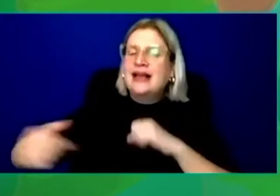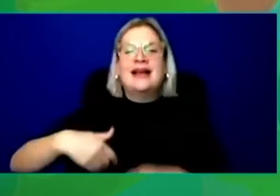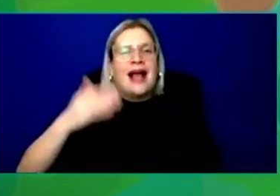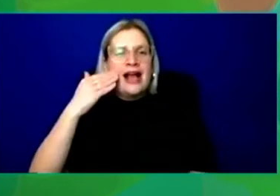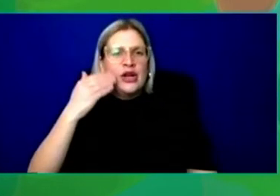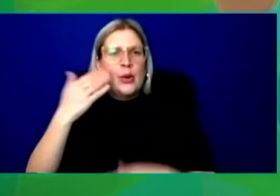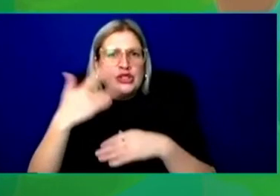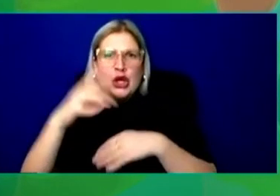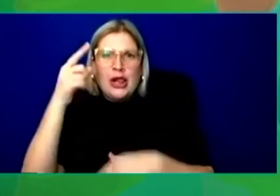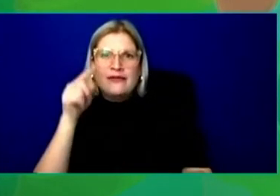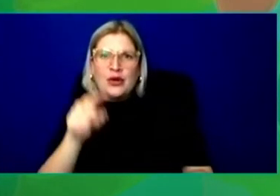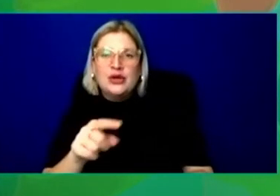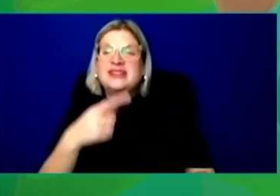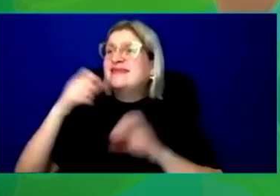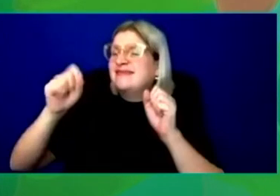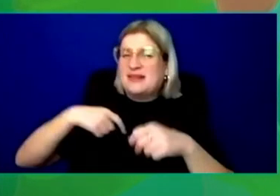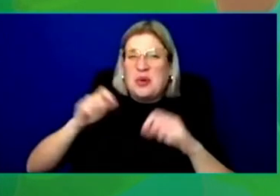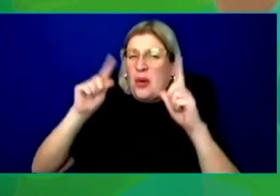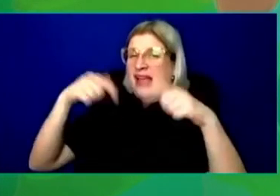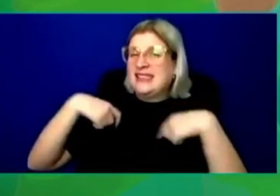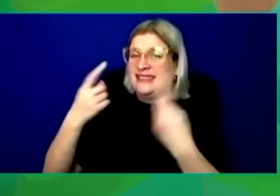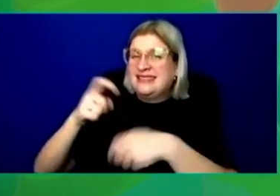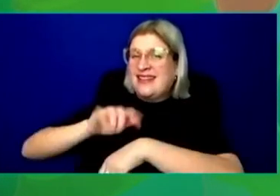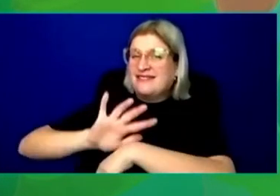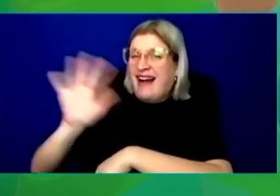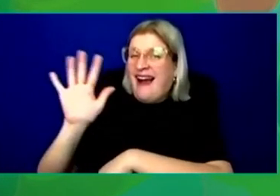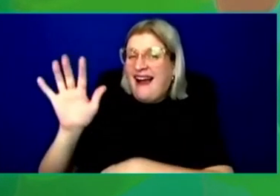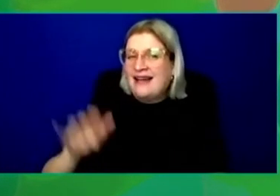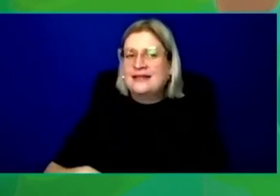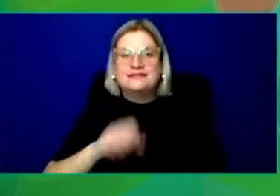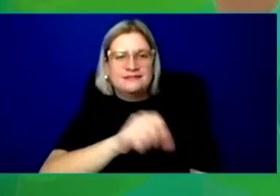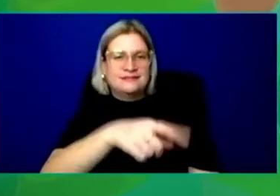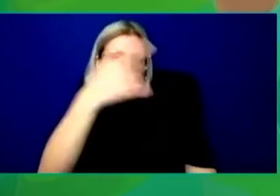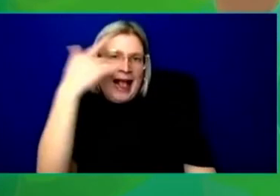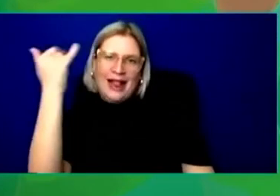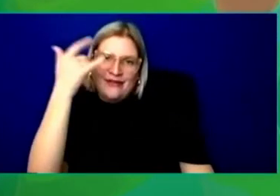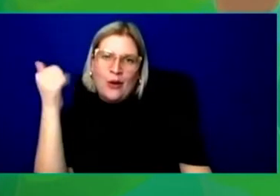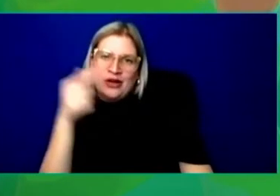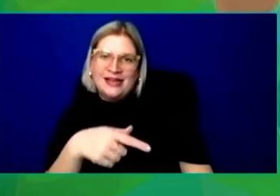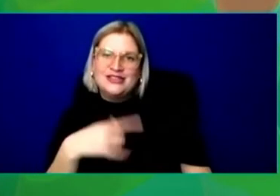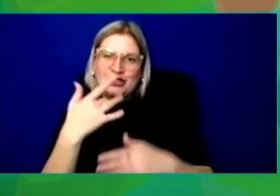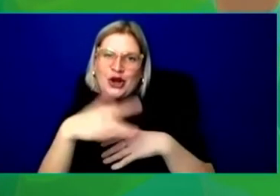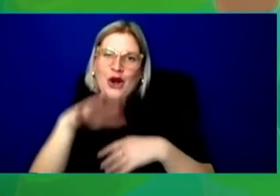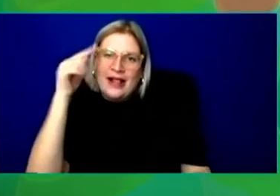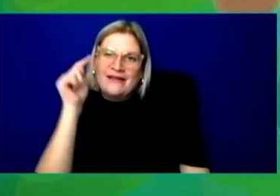I've been up since like 5 o'clock, so it's bad. John's in California, so thank you.